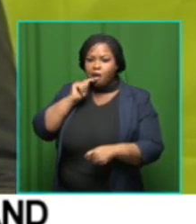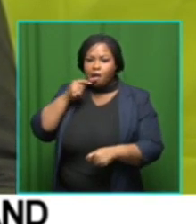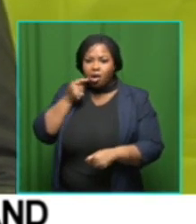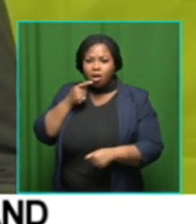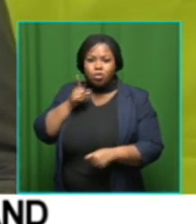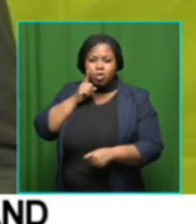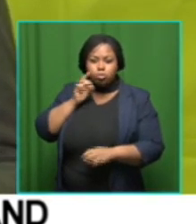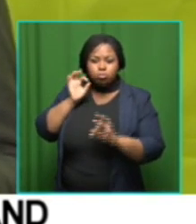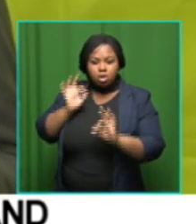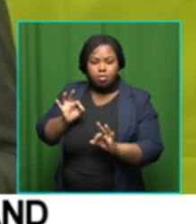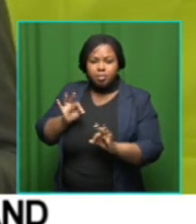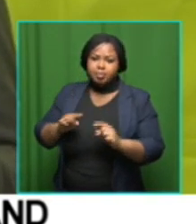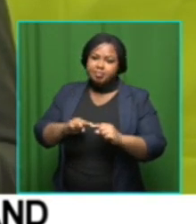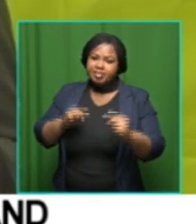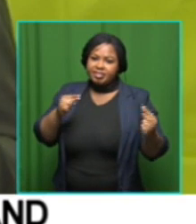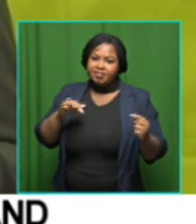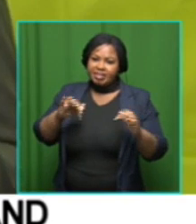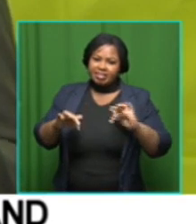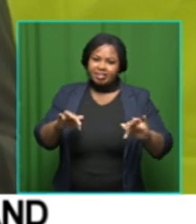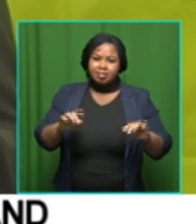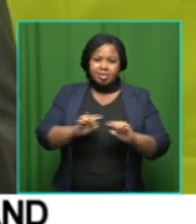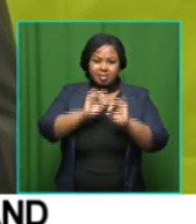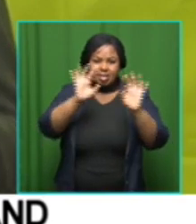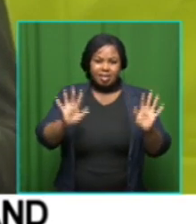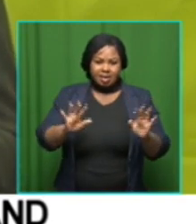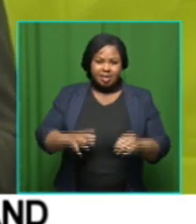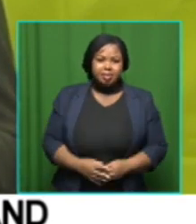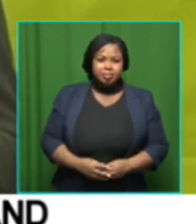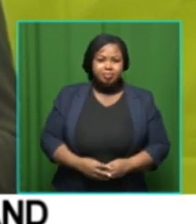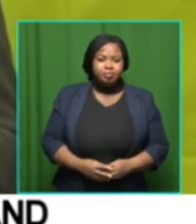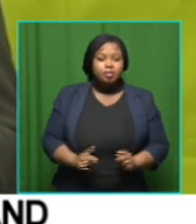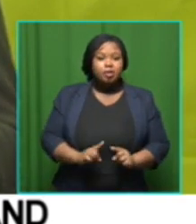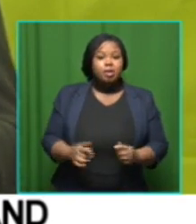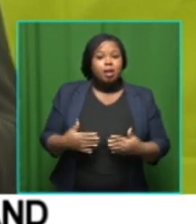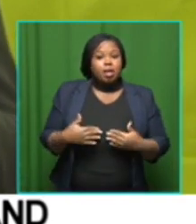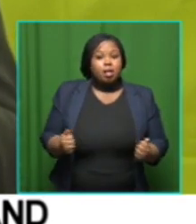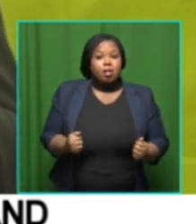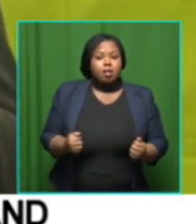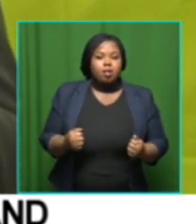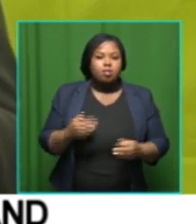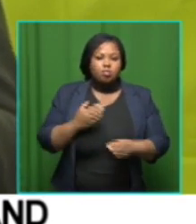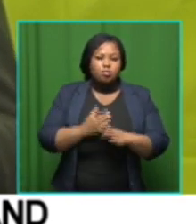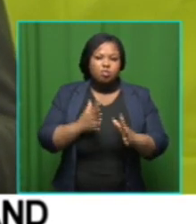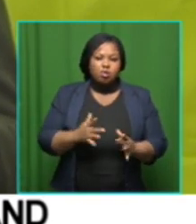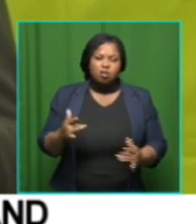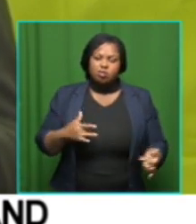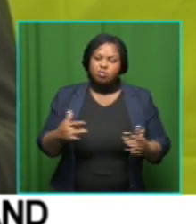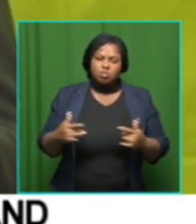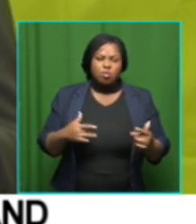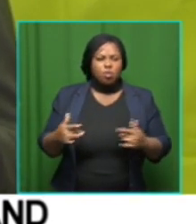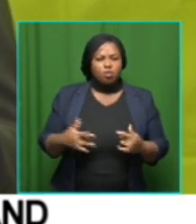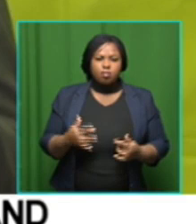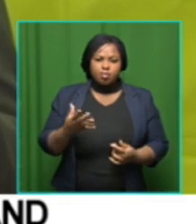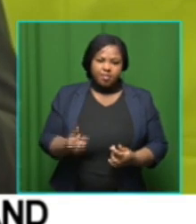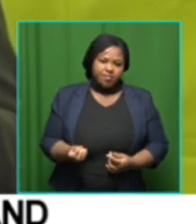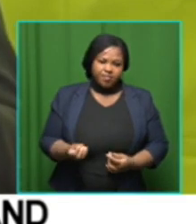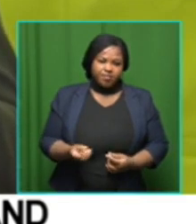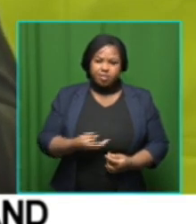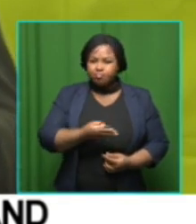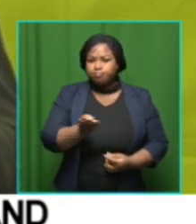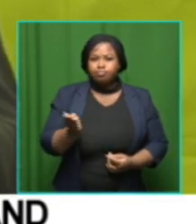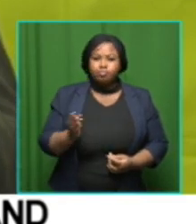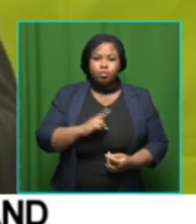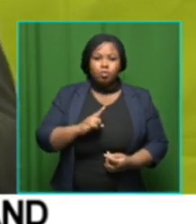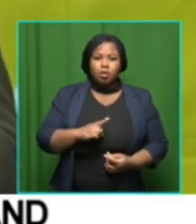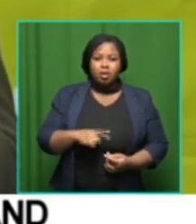that space. The issue of health workers, it's a big concern. You know, I think you have realized that now